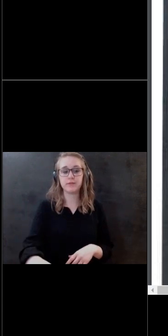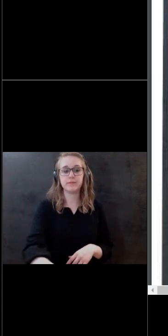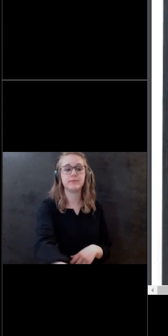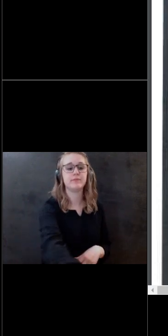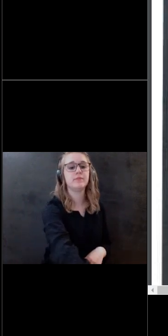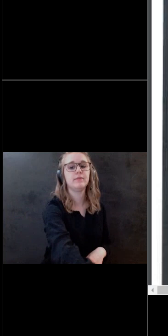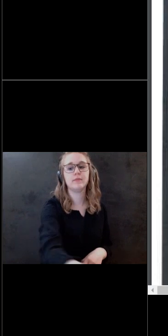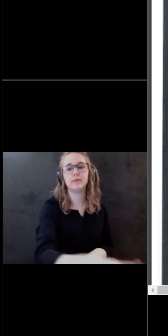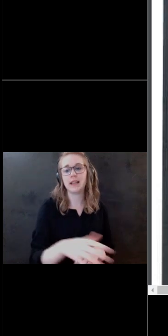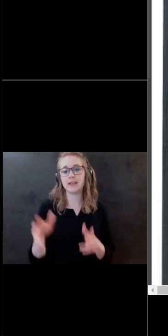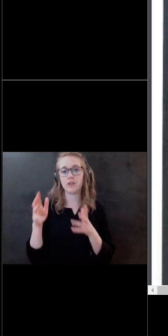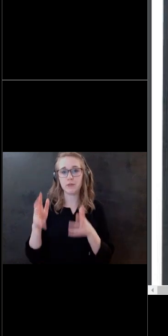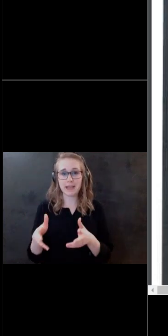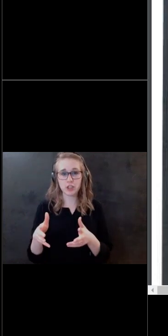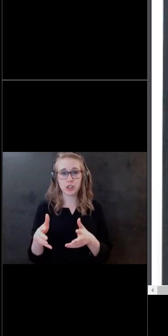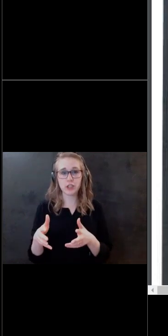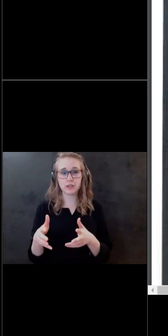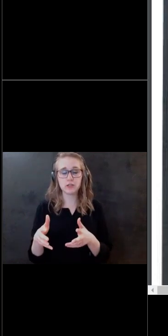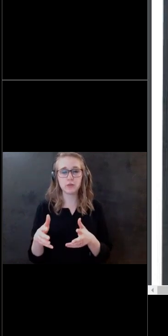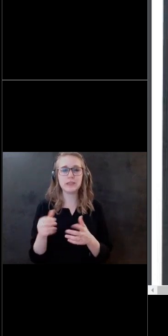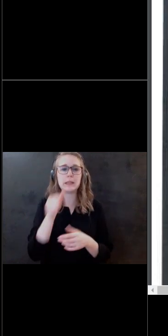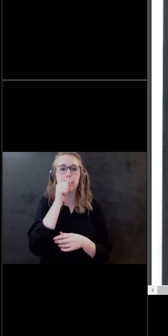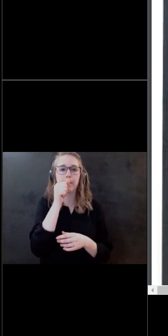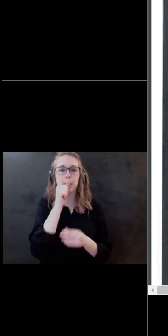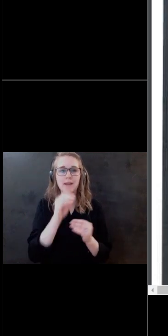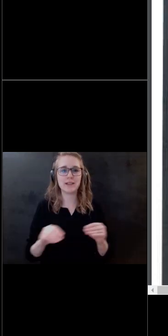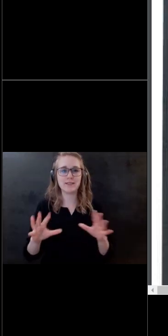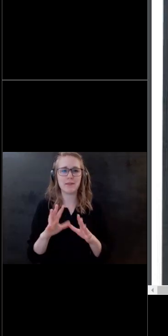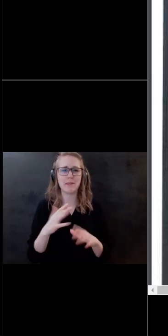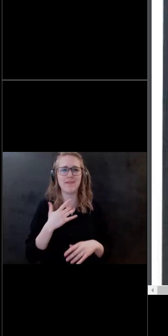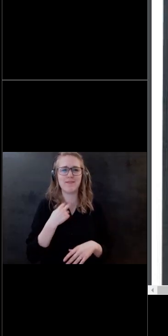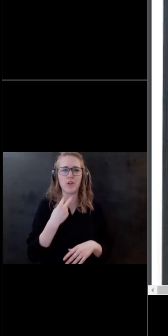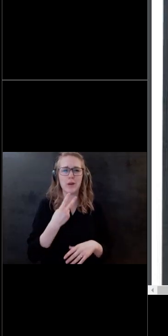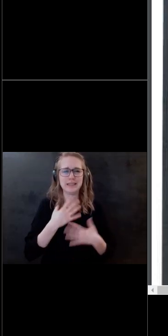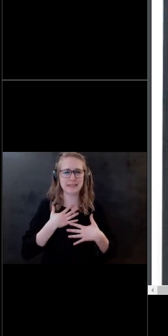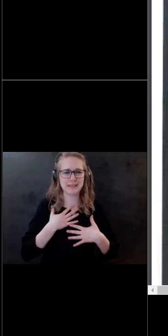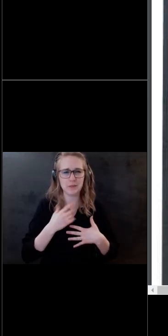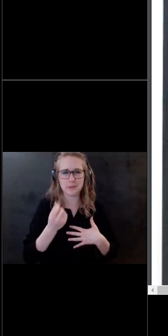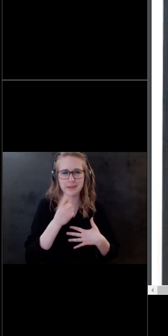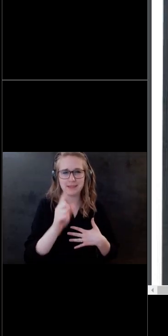then the remainder of it was private land. I'm losing my voice. Give me one second.